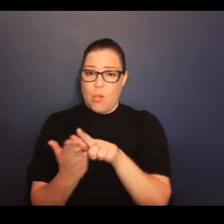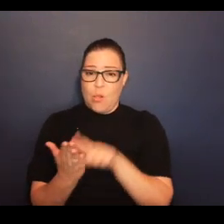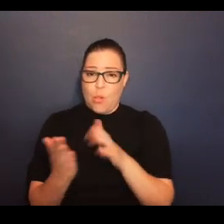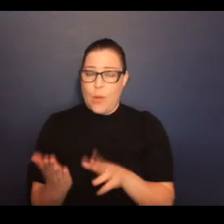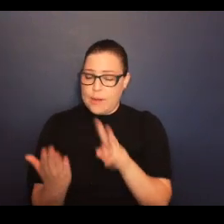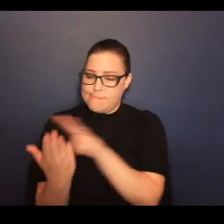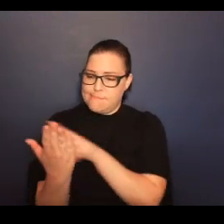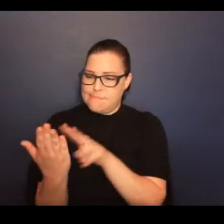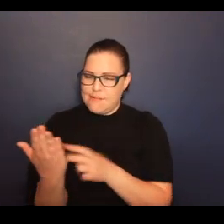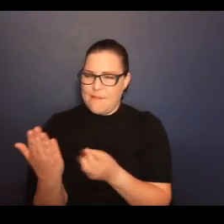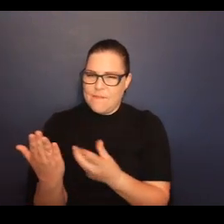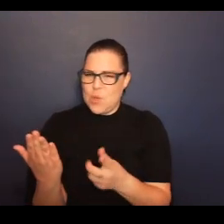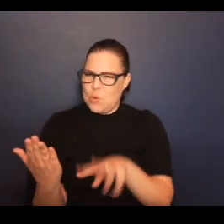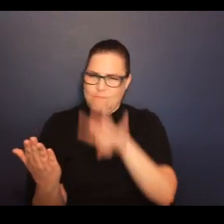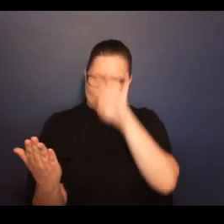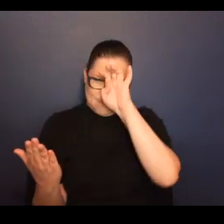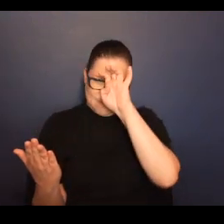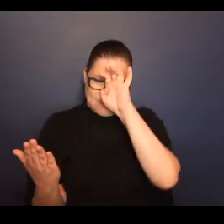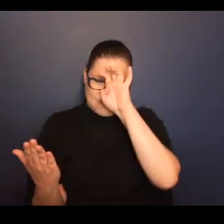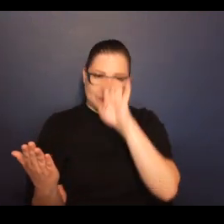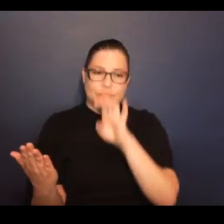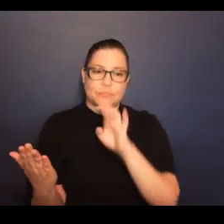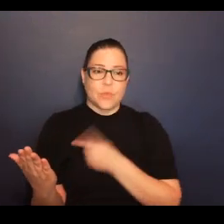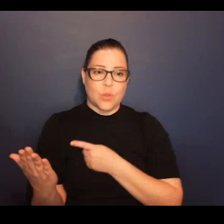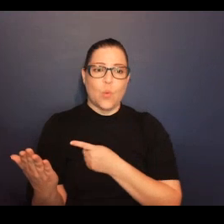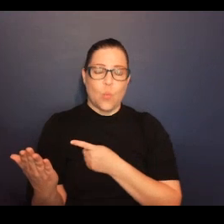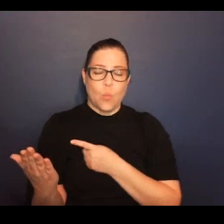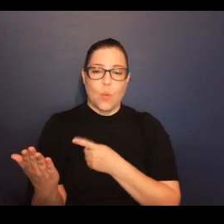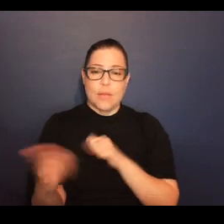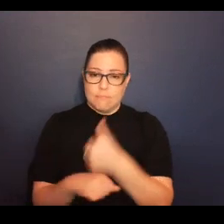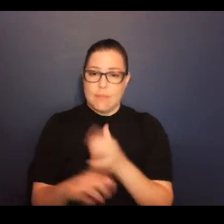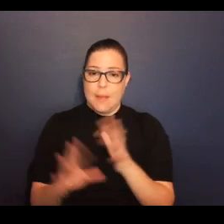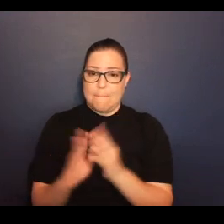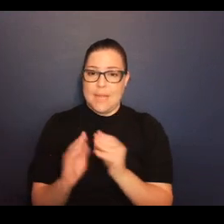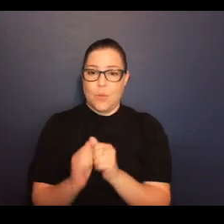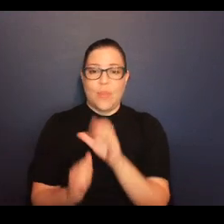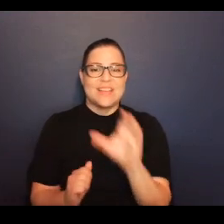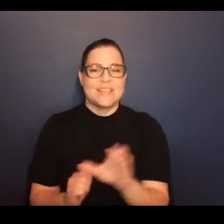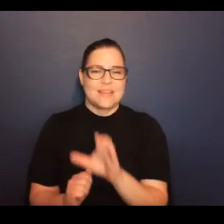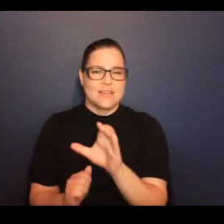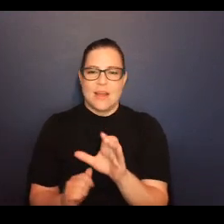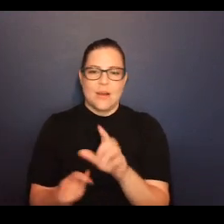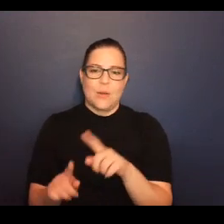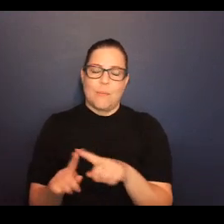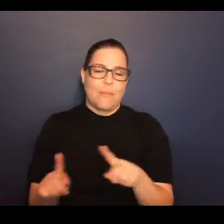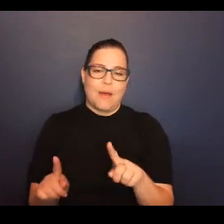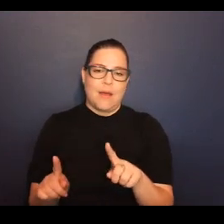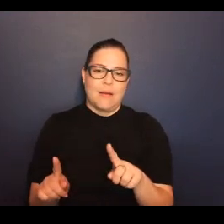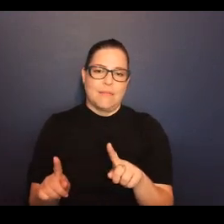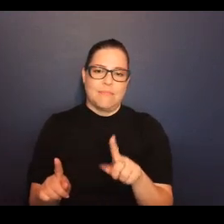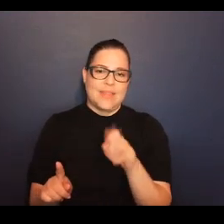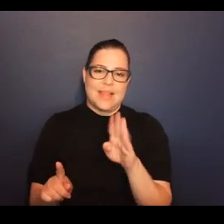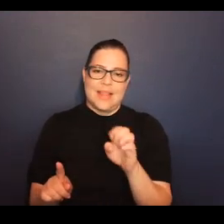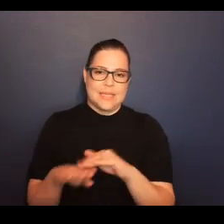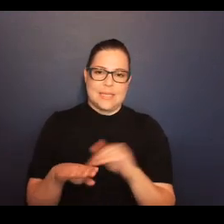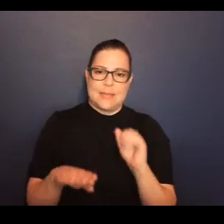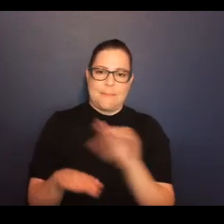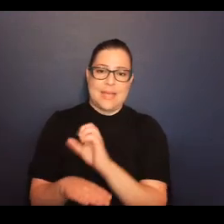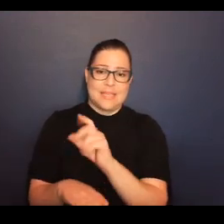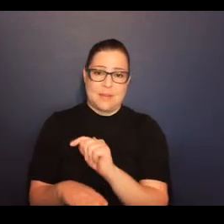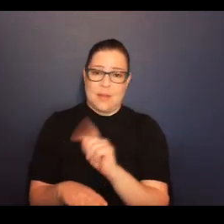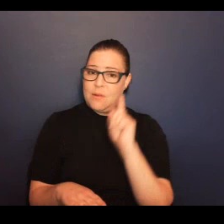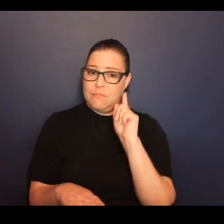and there were several questions, and we did facilitate a meeting with Centennial, but we sent that lease back in September. We still have